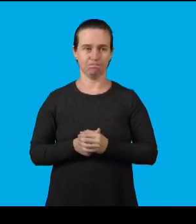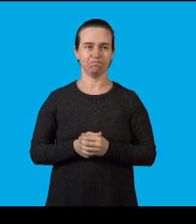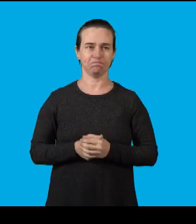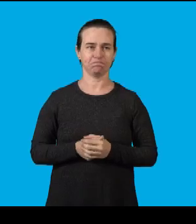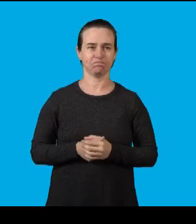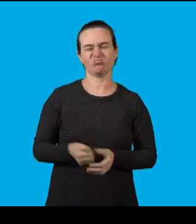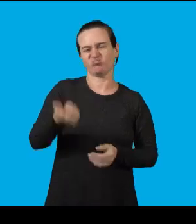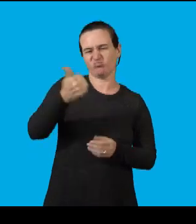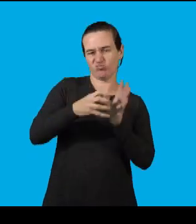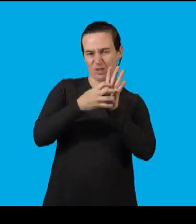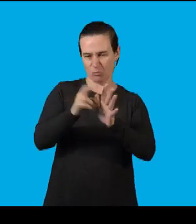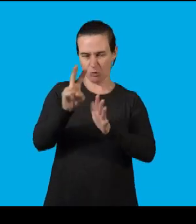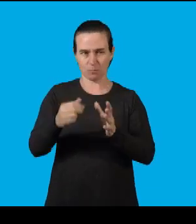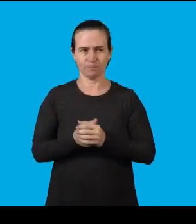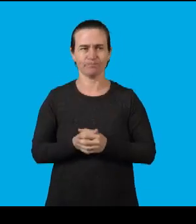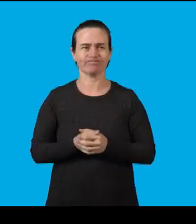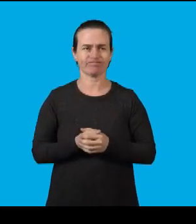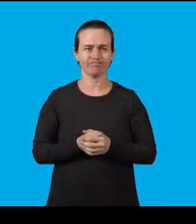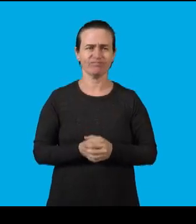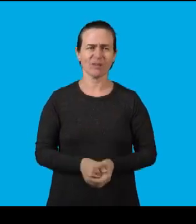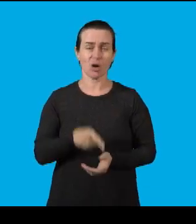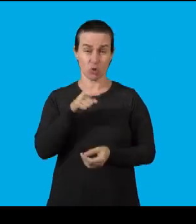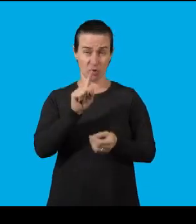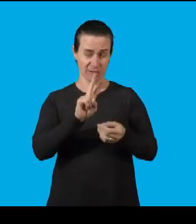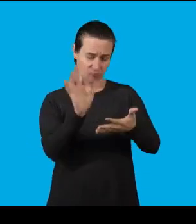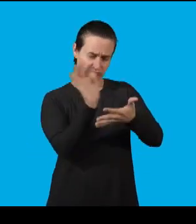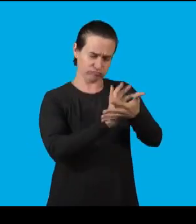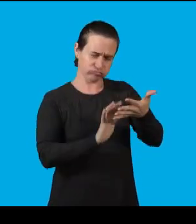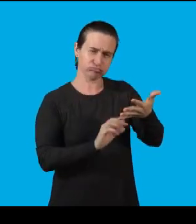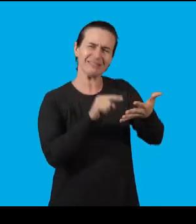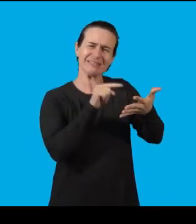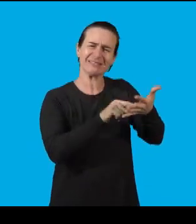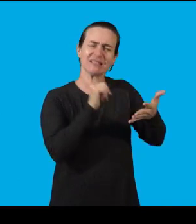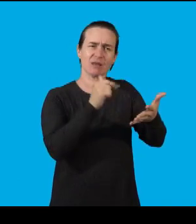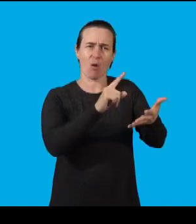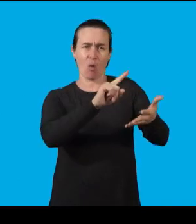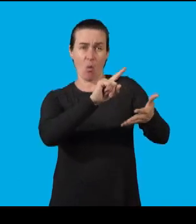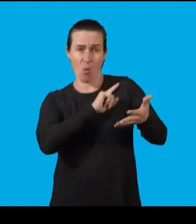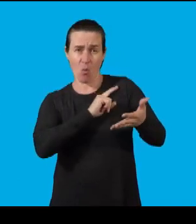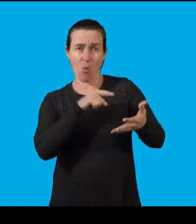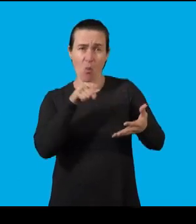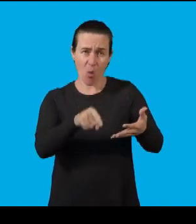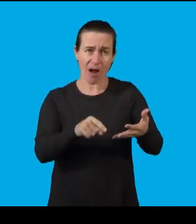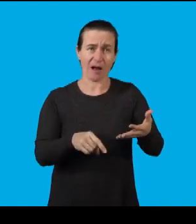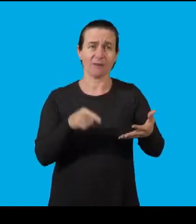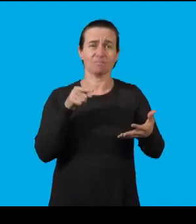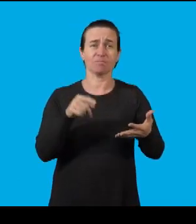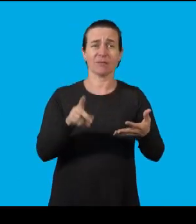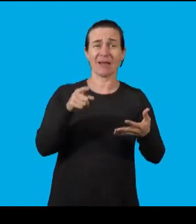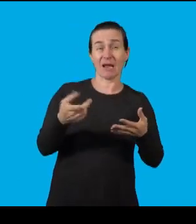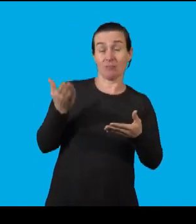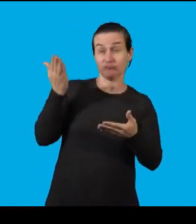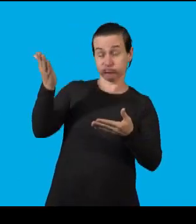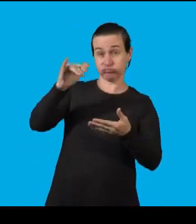in the caption. Another example is why, according to the source. So you can see here it says according to the